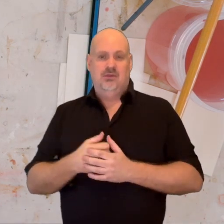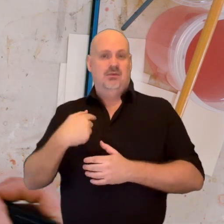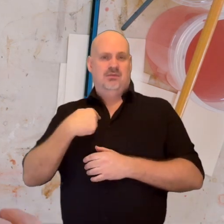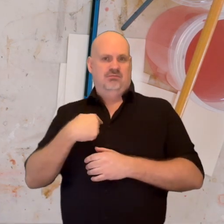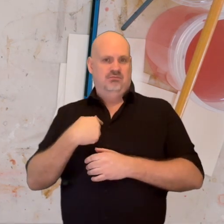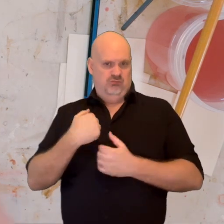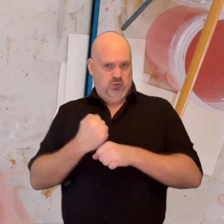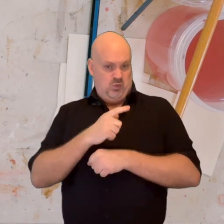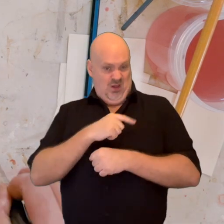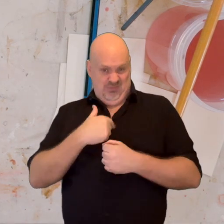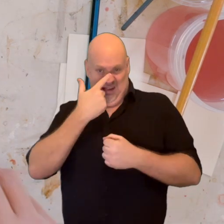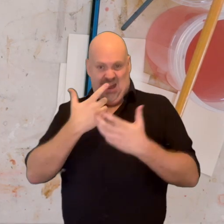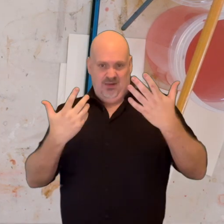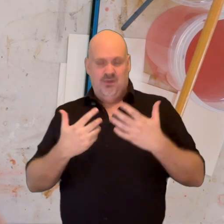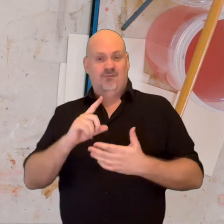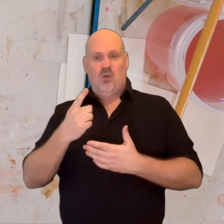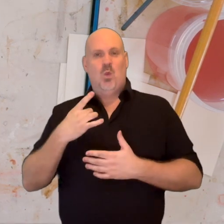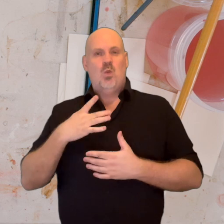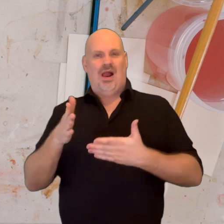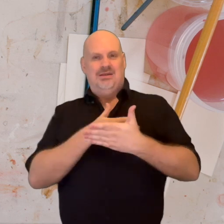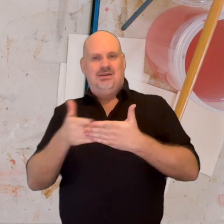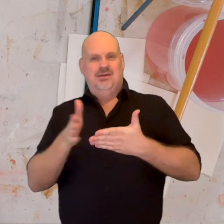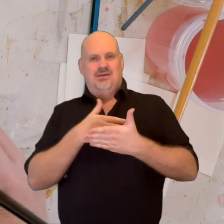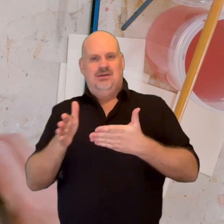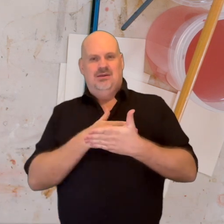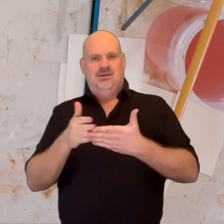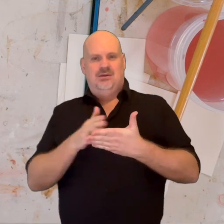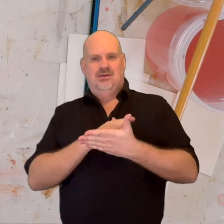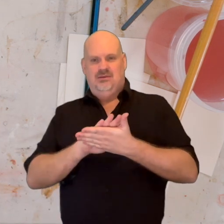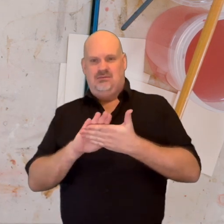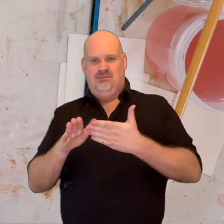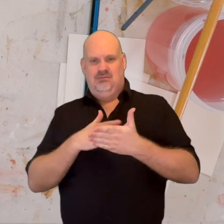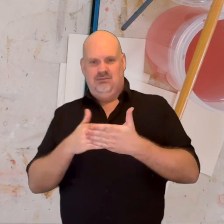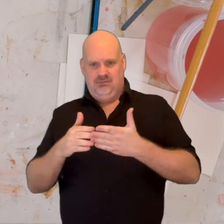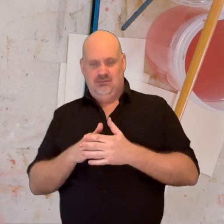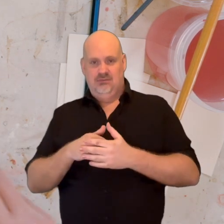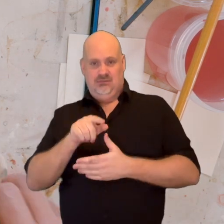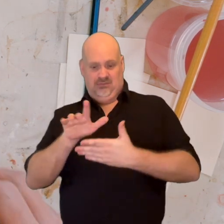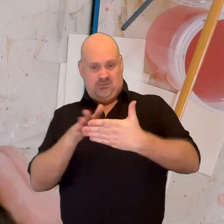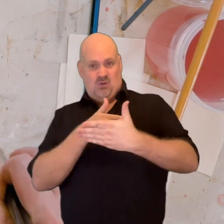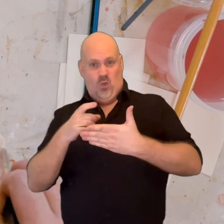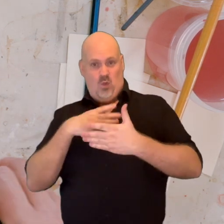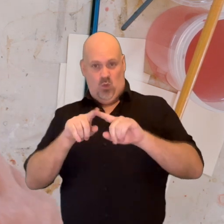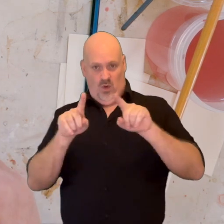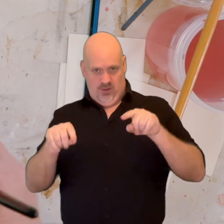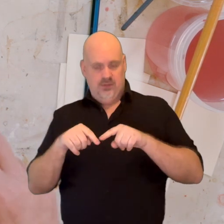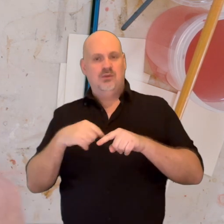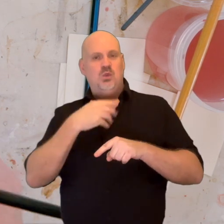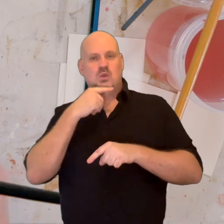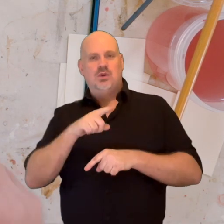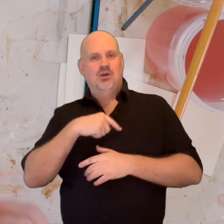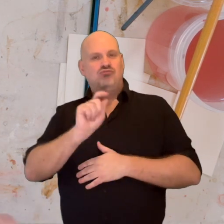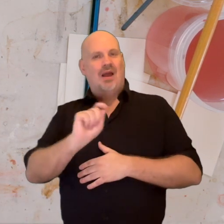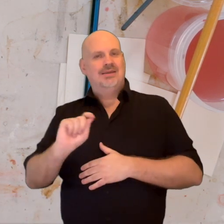thing is whitewashing. And then I will use that space to write